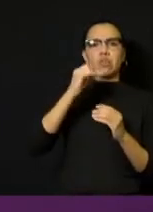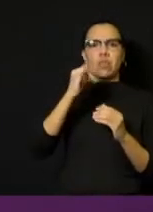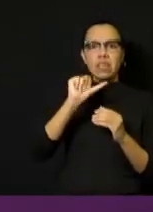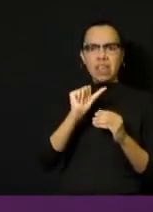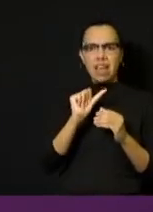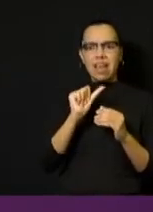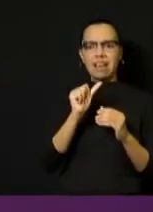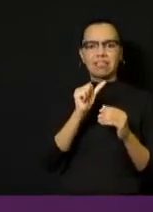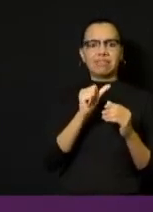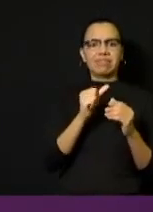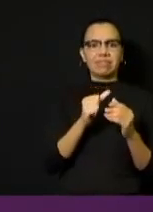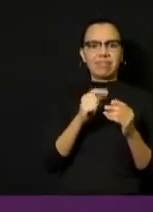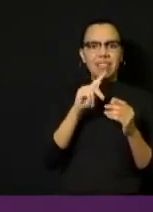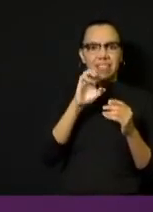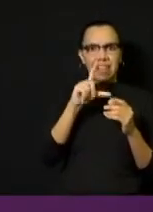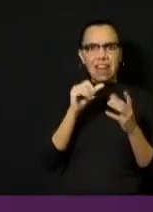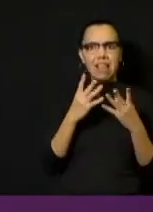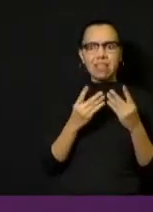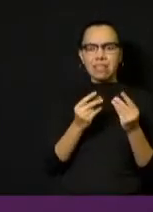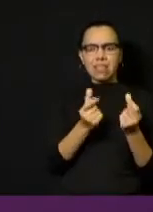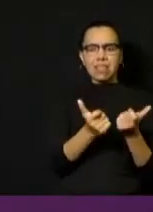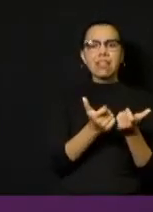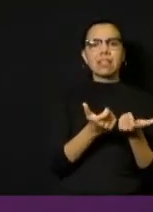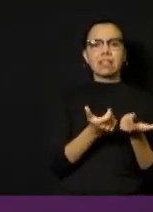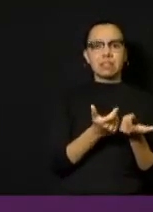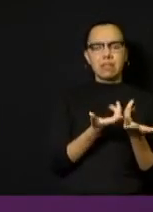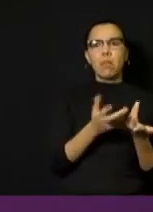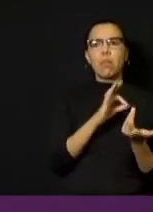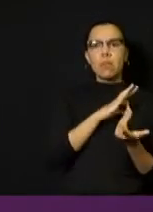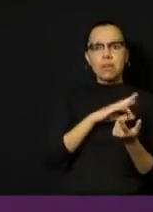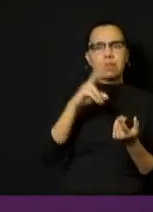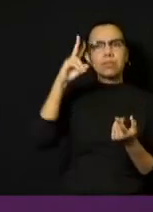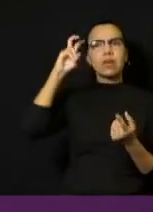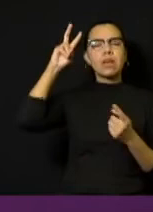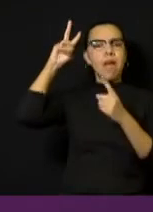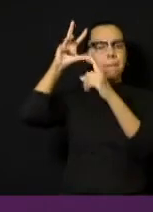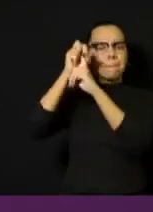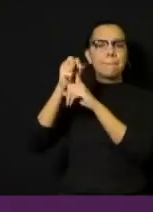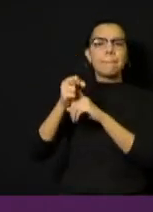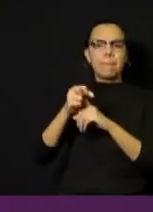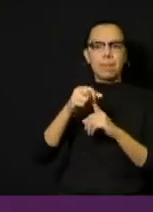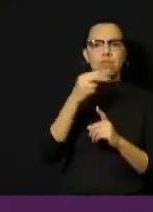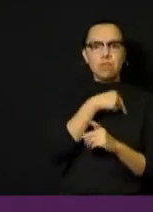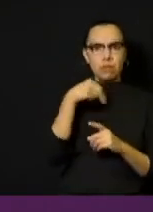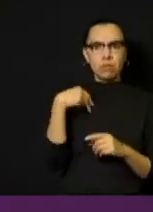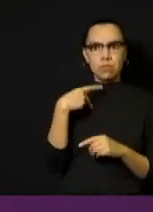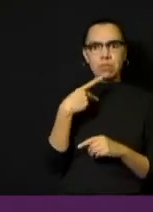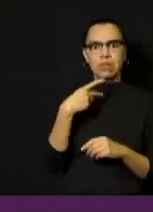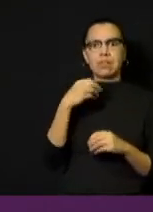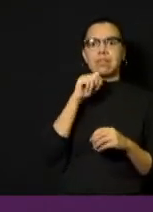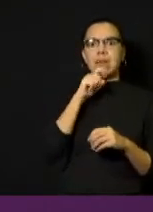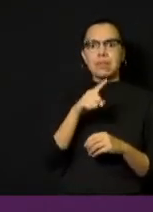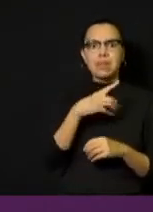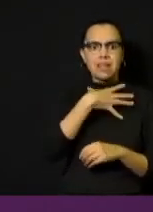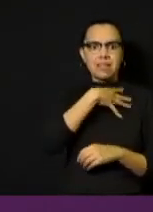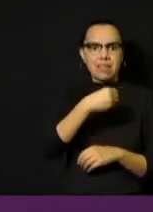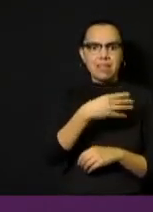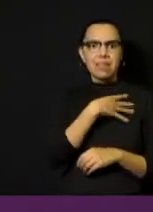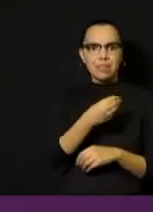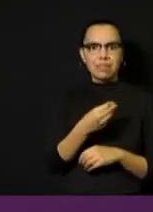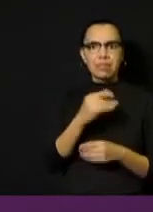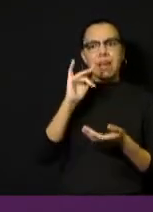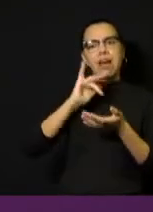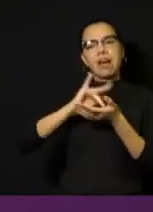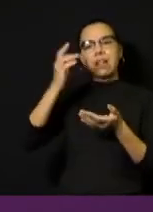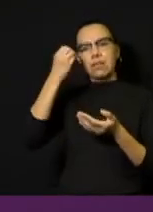from soybeans. So we also fulfill not only our dreams but our